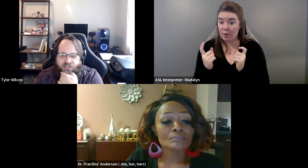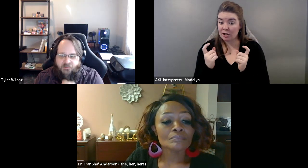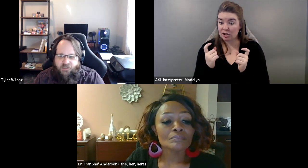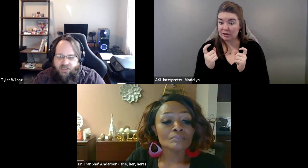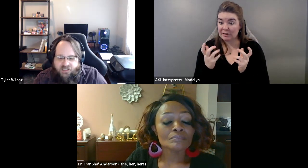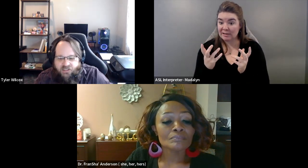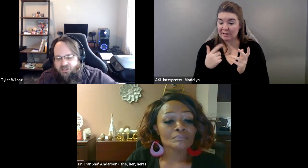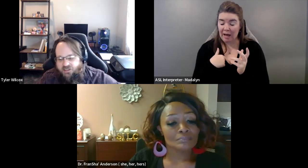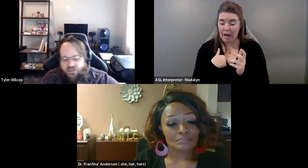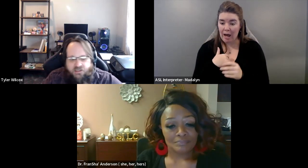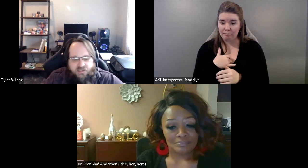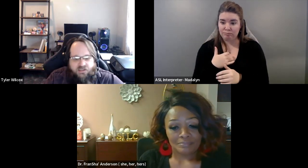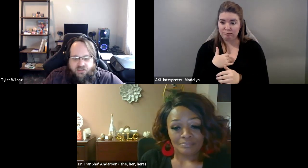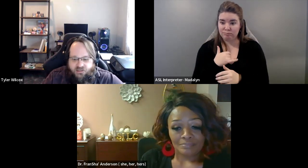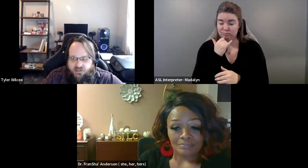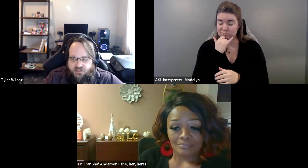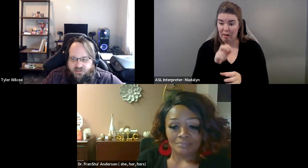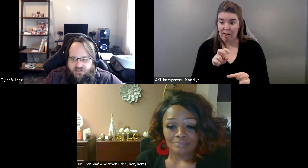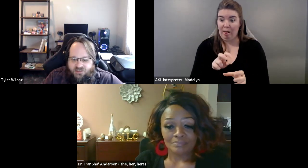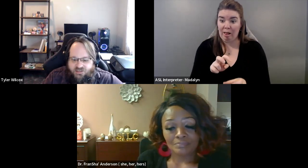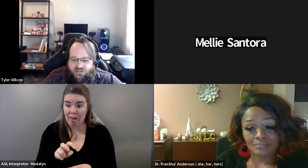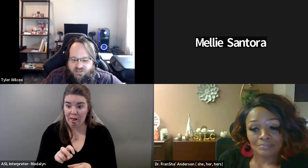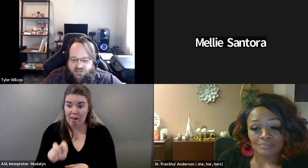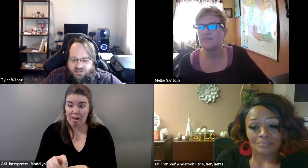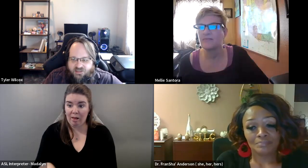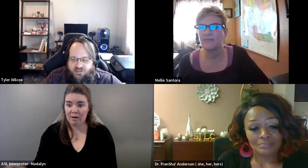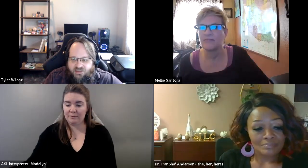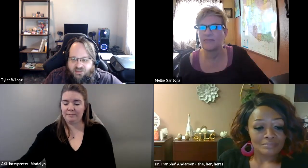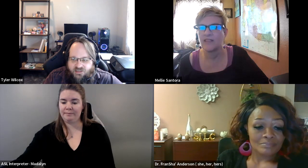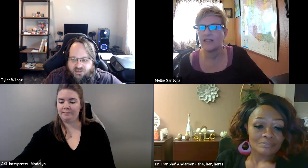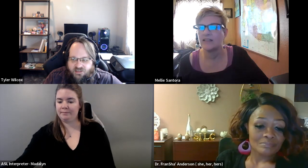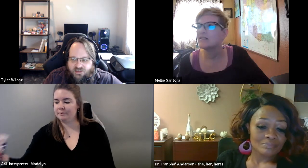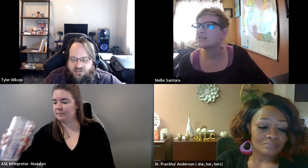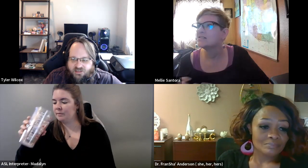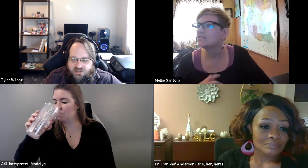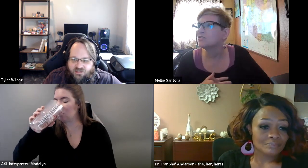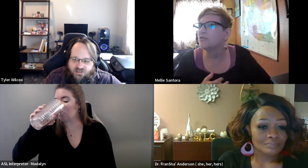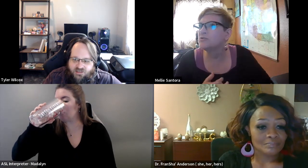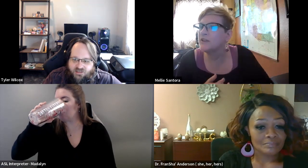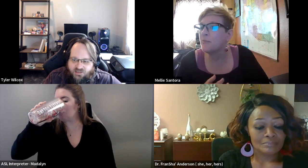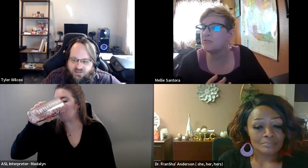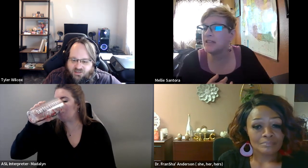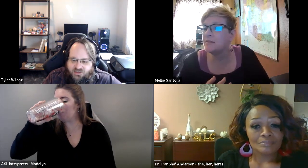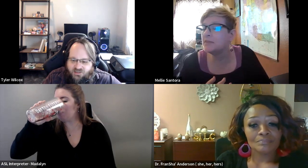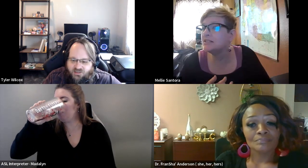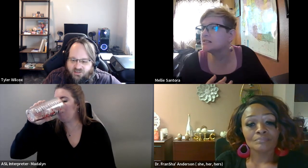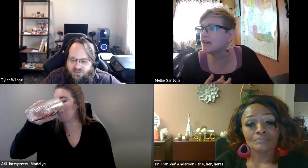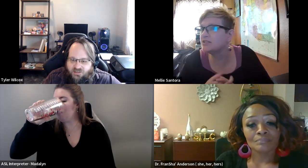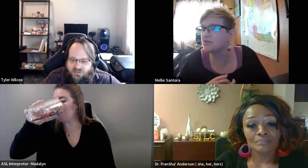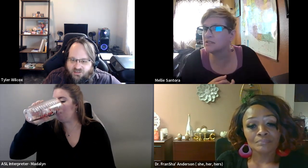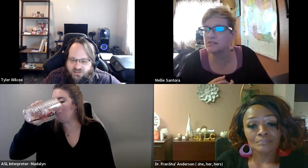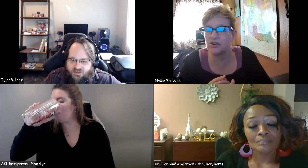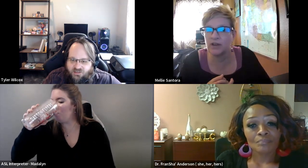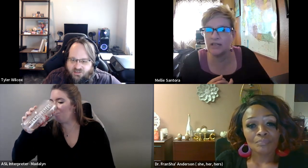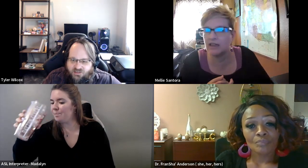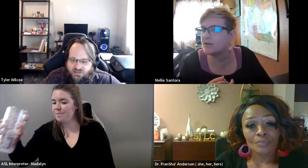slide, but that's okay. So folks, we have about 10 minutes left,